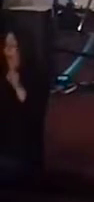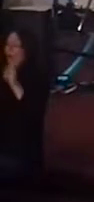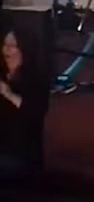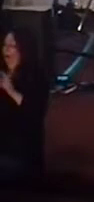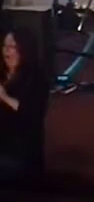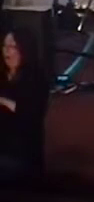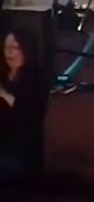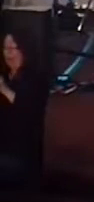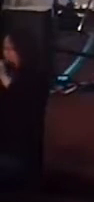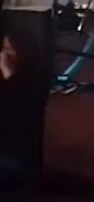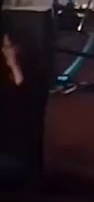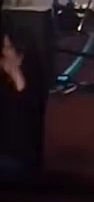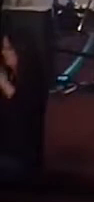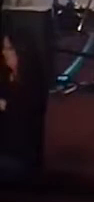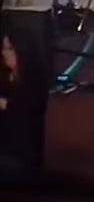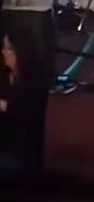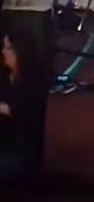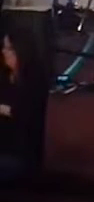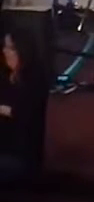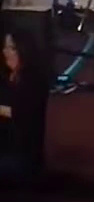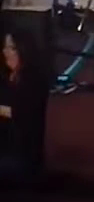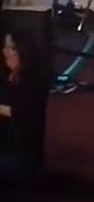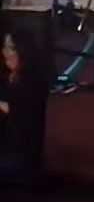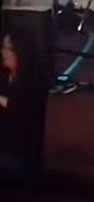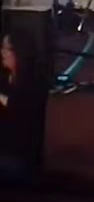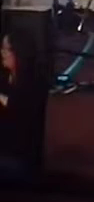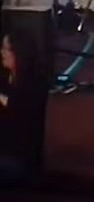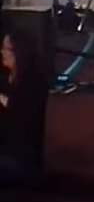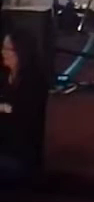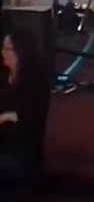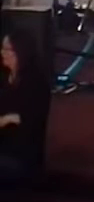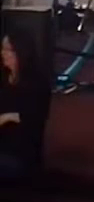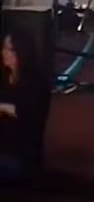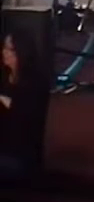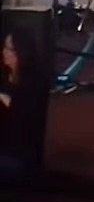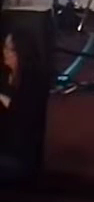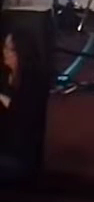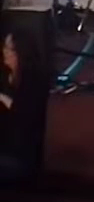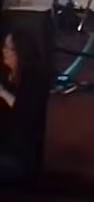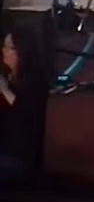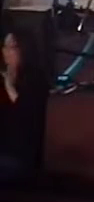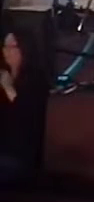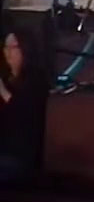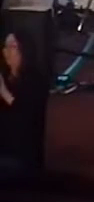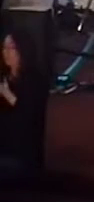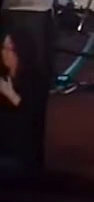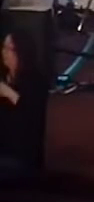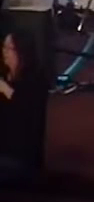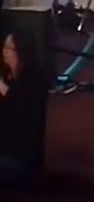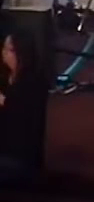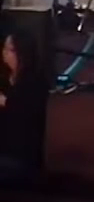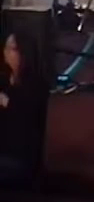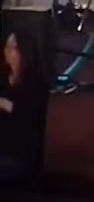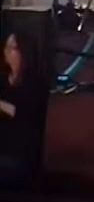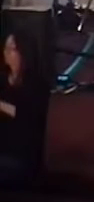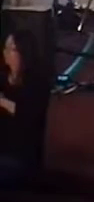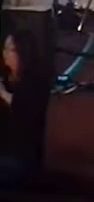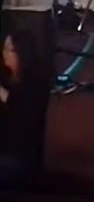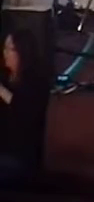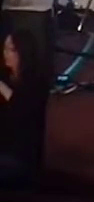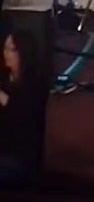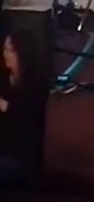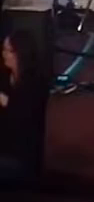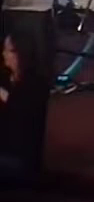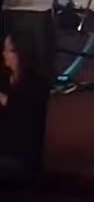a $500,000 ring. Well, this ring was in her family. She wanted to pass it down to her daughter. Not only did it have